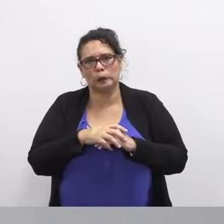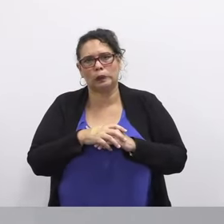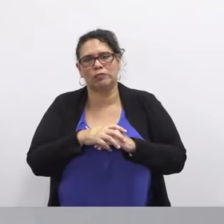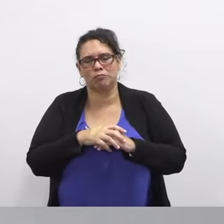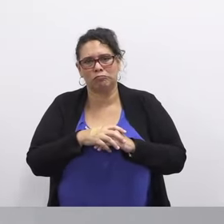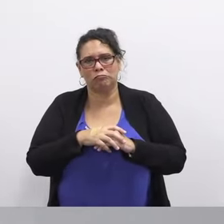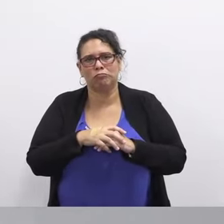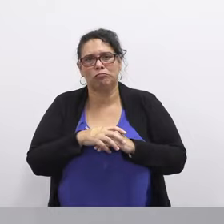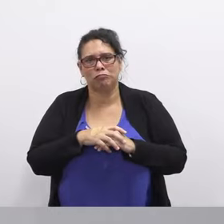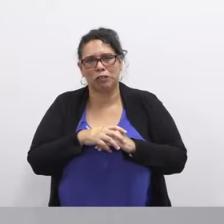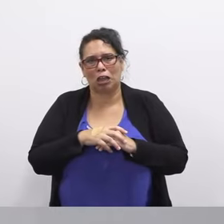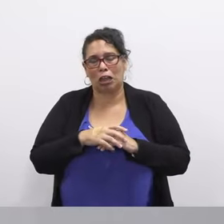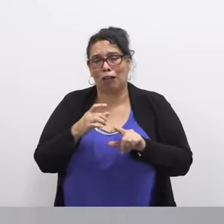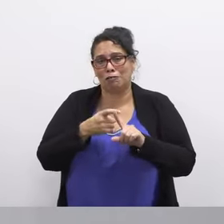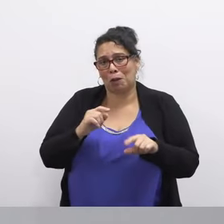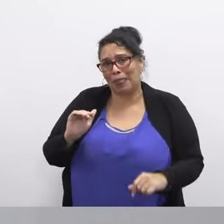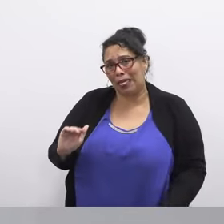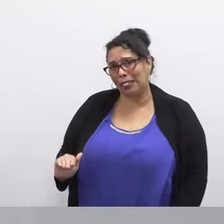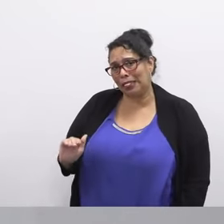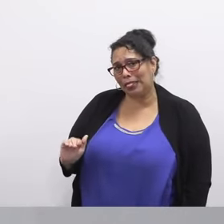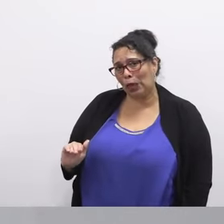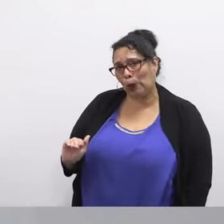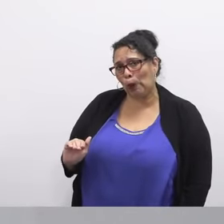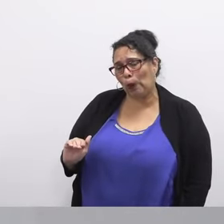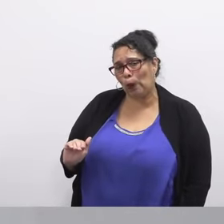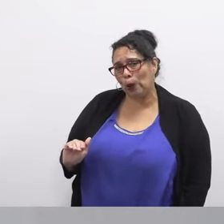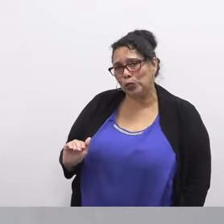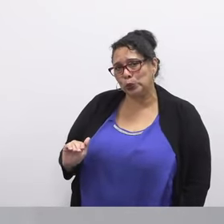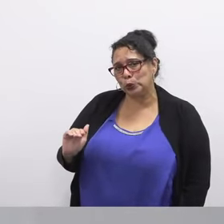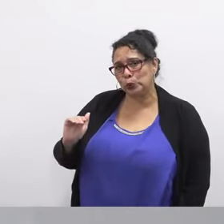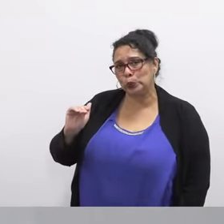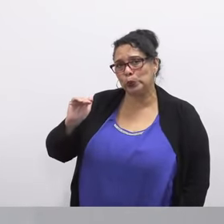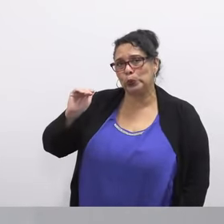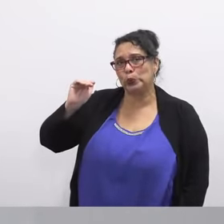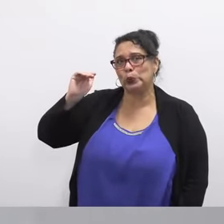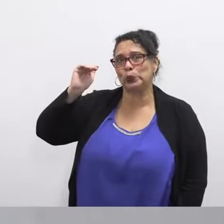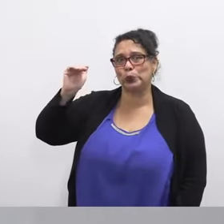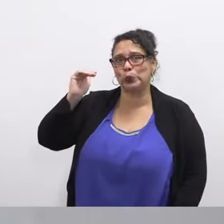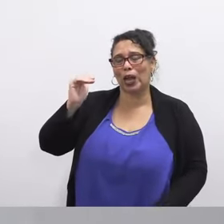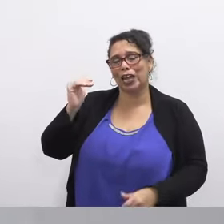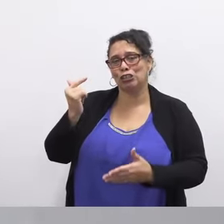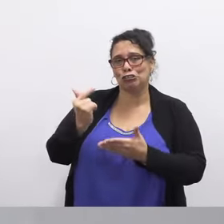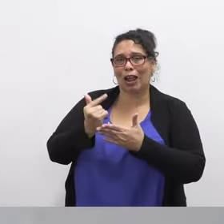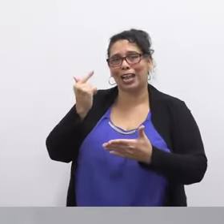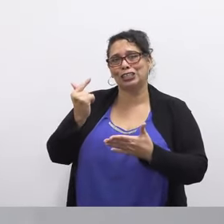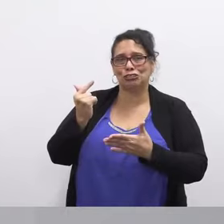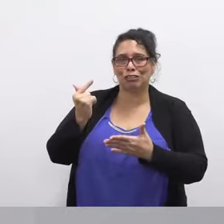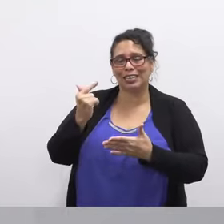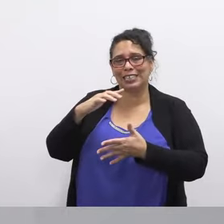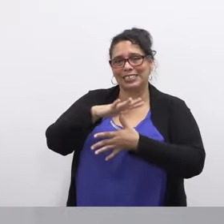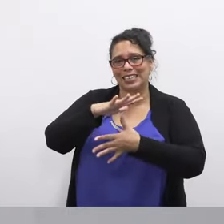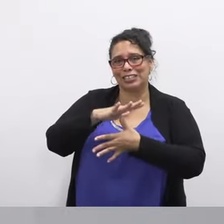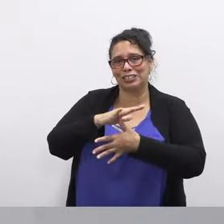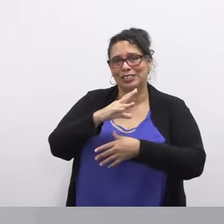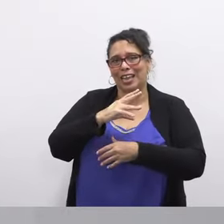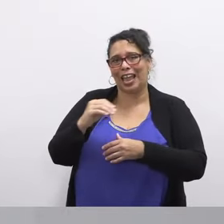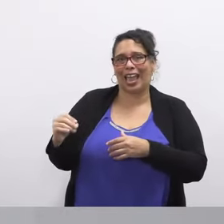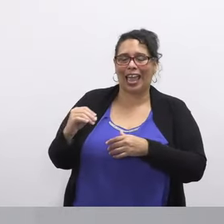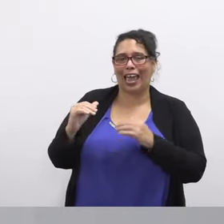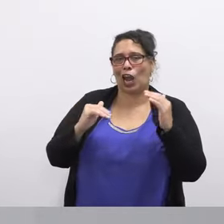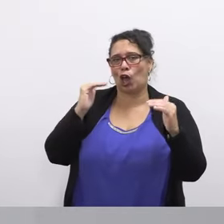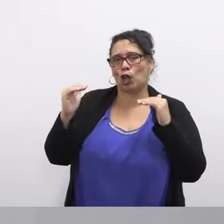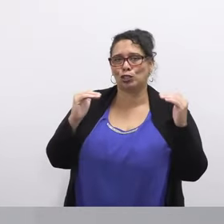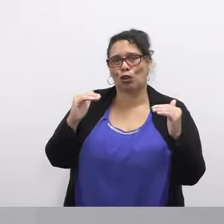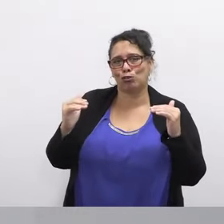From our littles all the way through to our graduating seniors and adults in school,